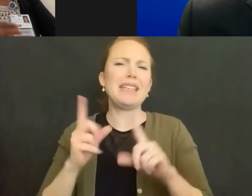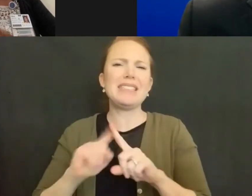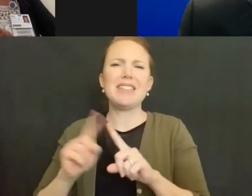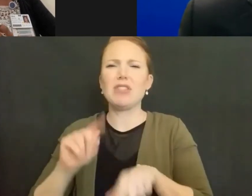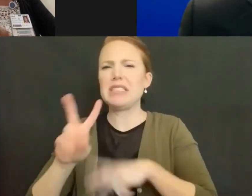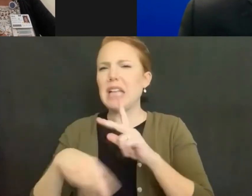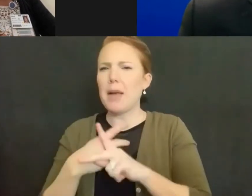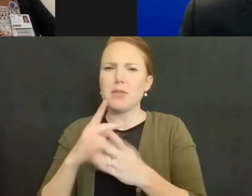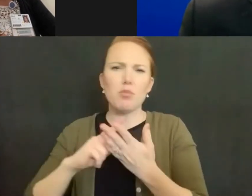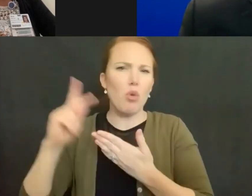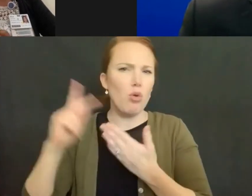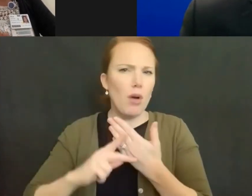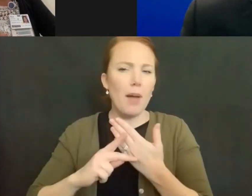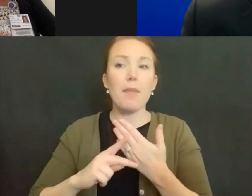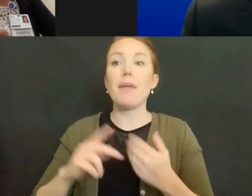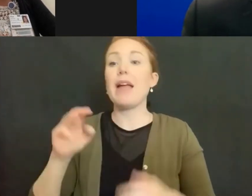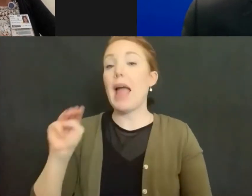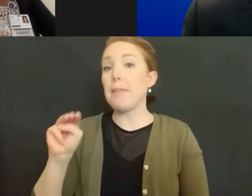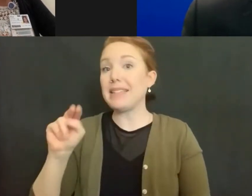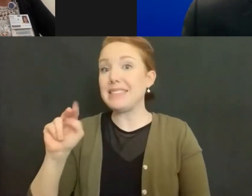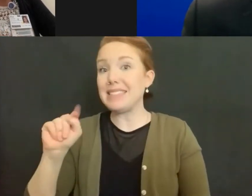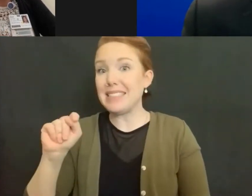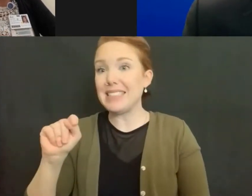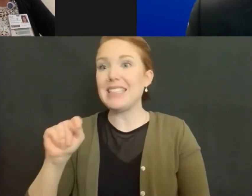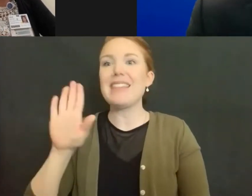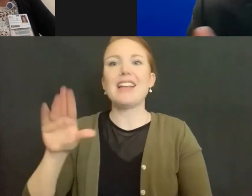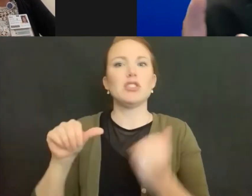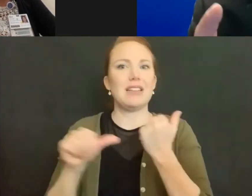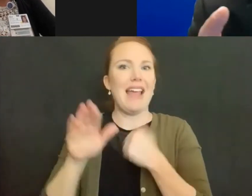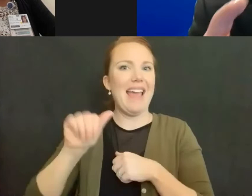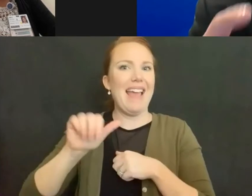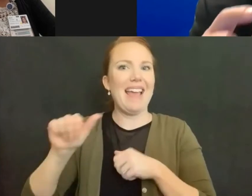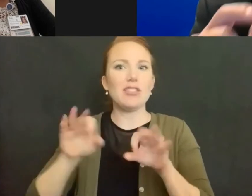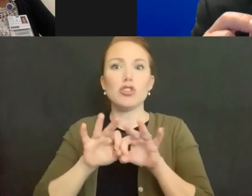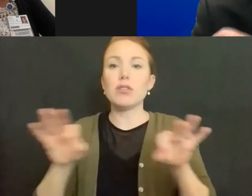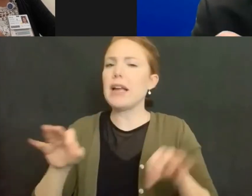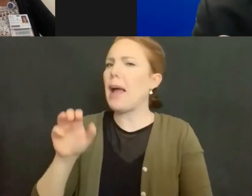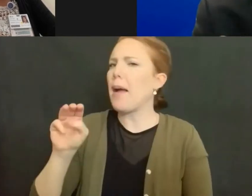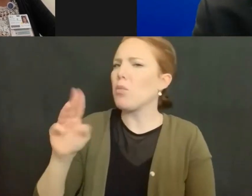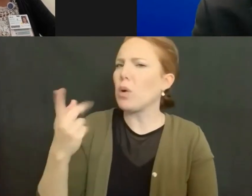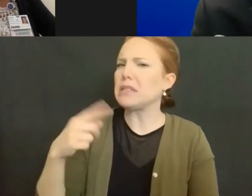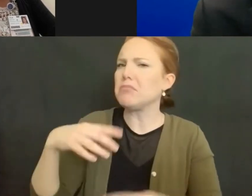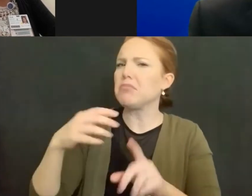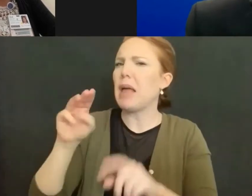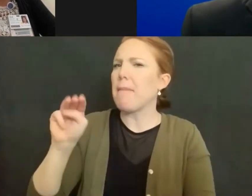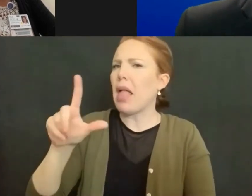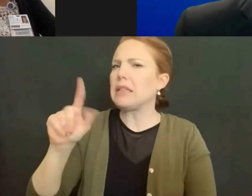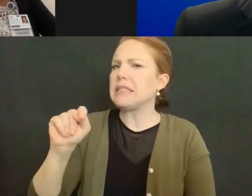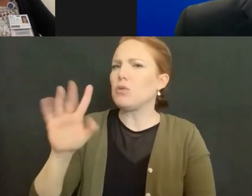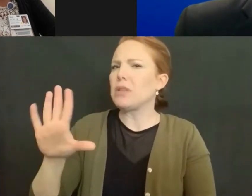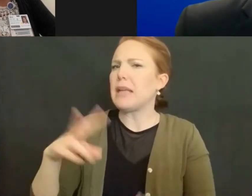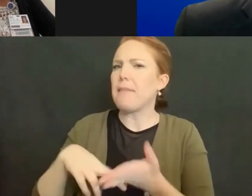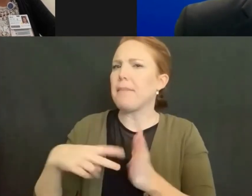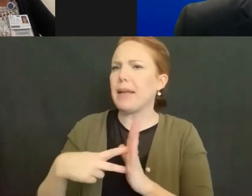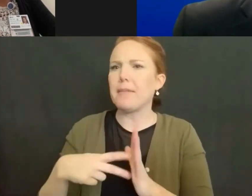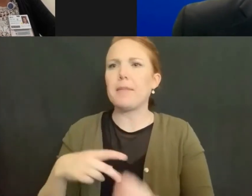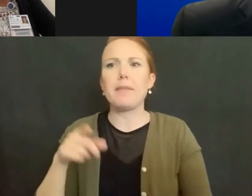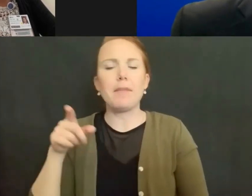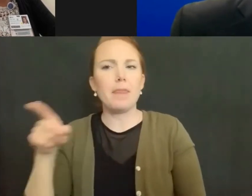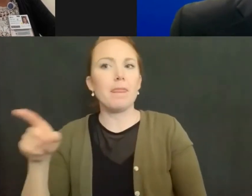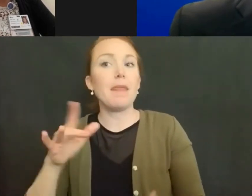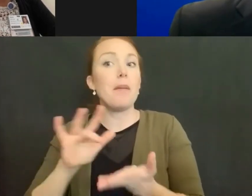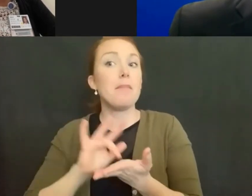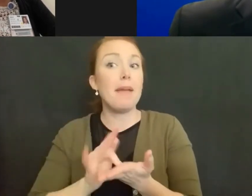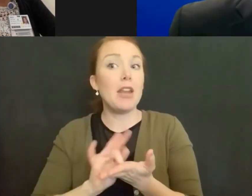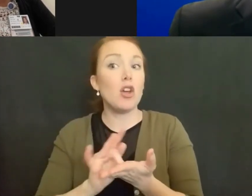program. MLT is an associate degree. It And what doesn't does that require stand for? What does MLT stand for? it is called